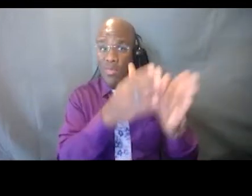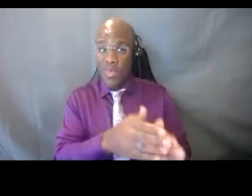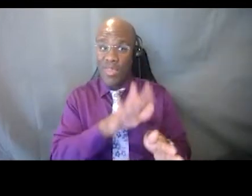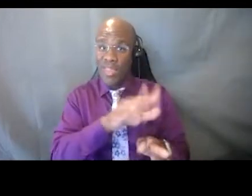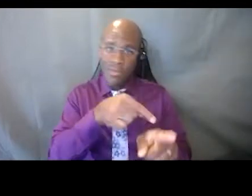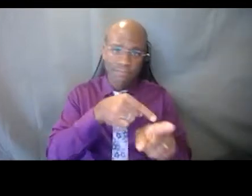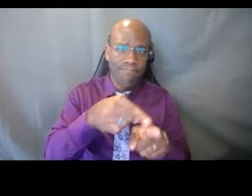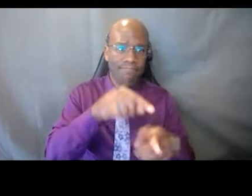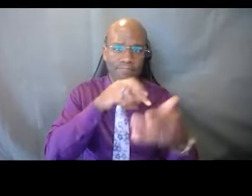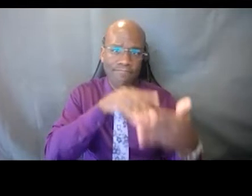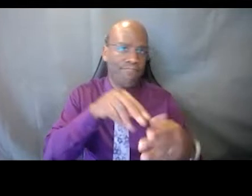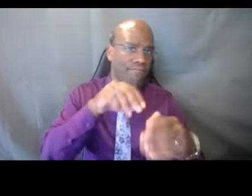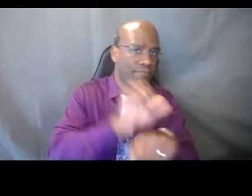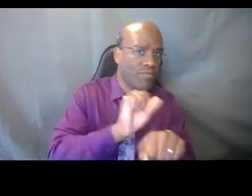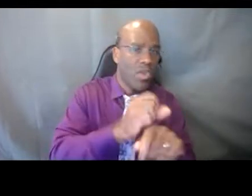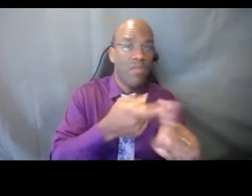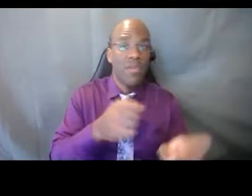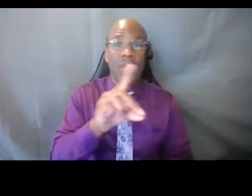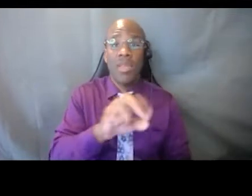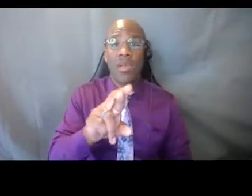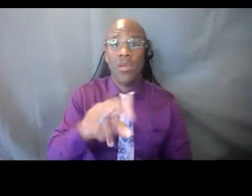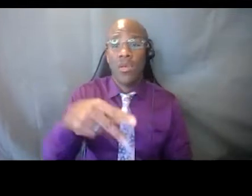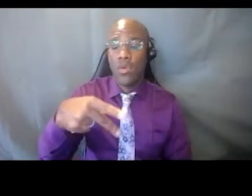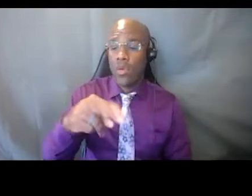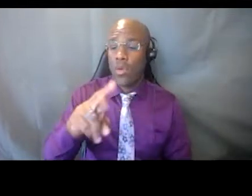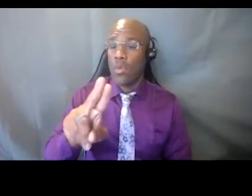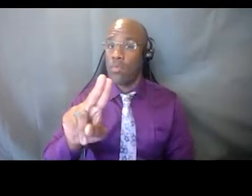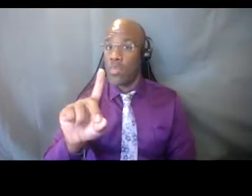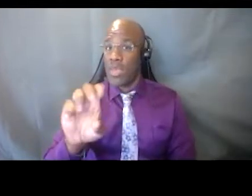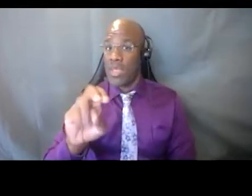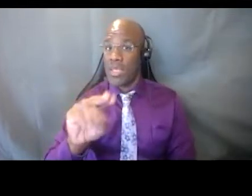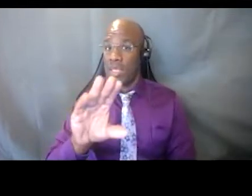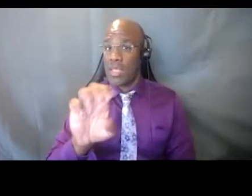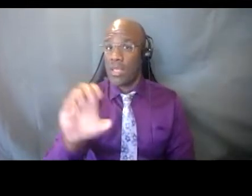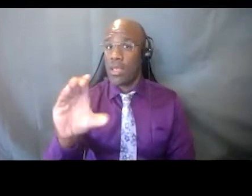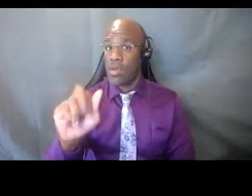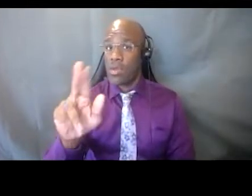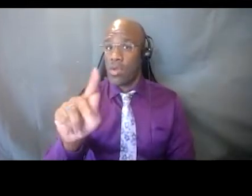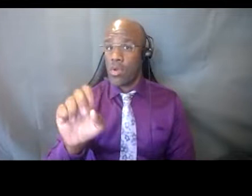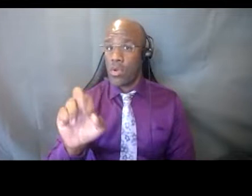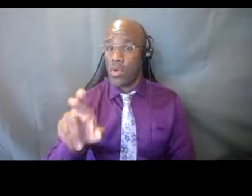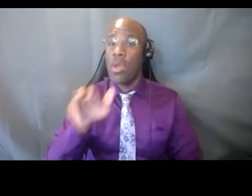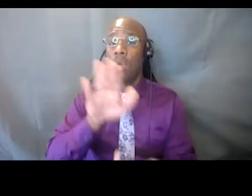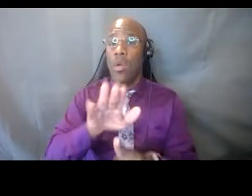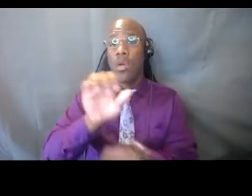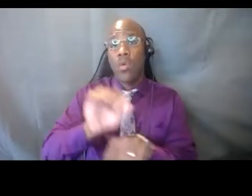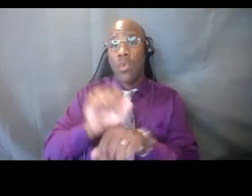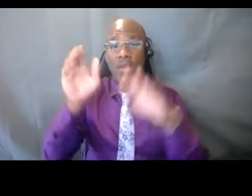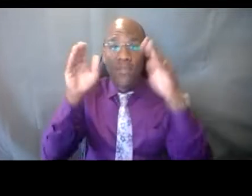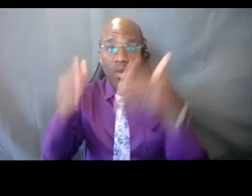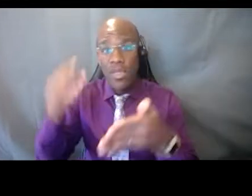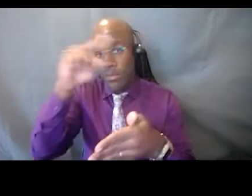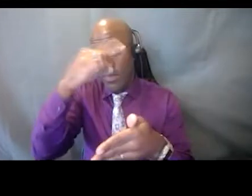particular work was from Dr. Prudence Carter work on Black cultural capital. So this is the knowledge and